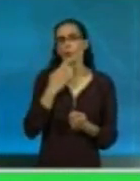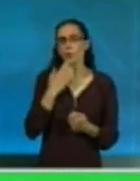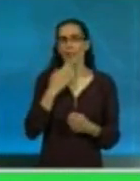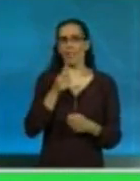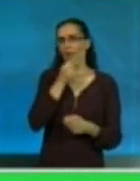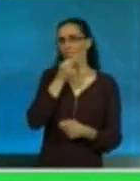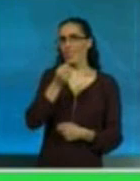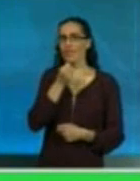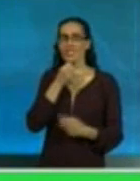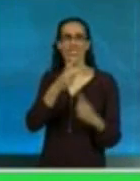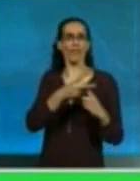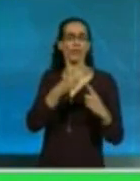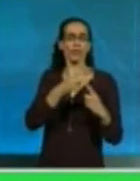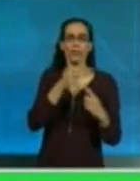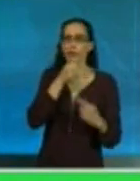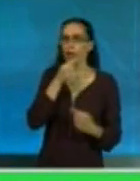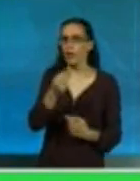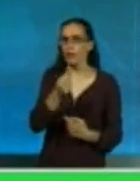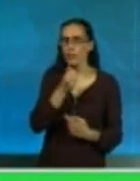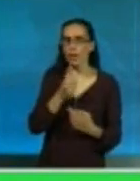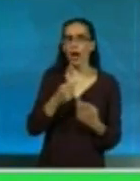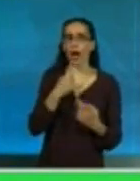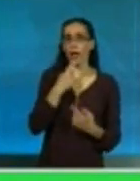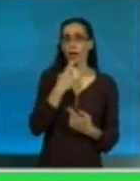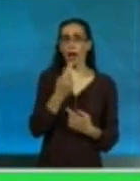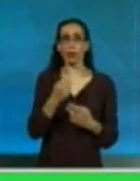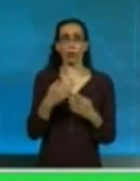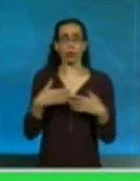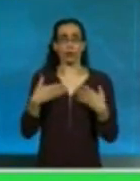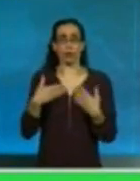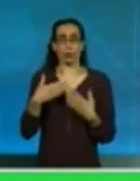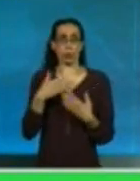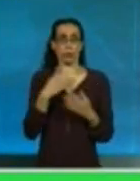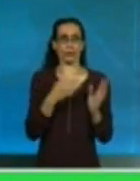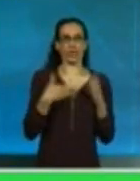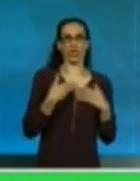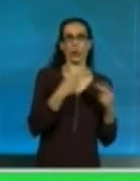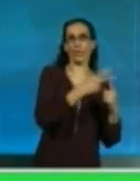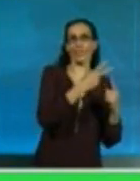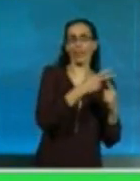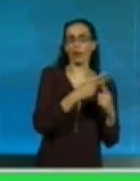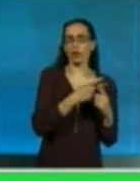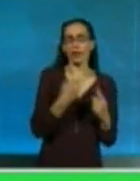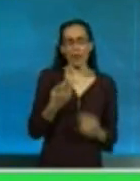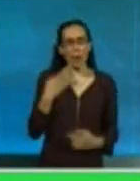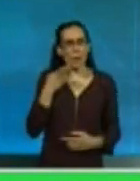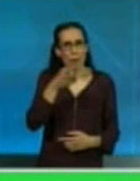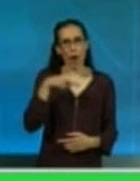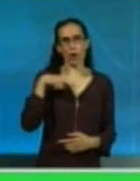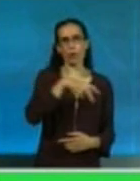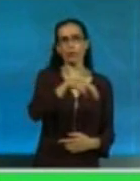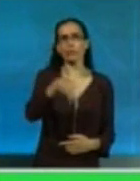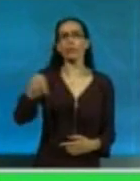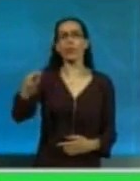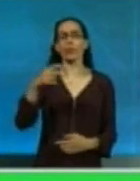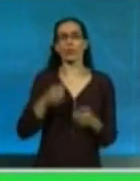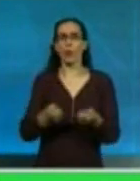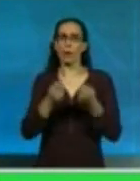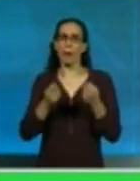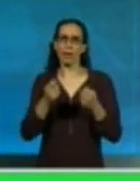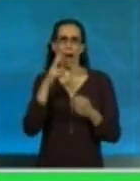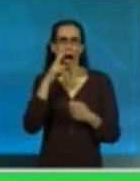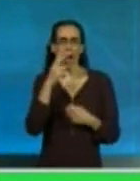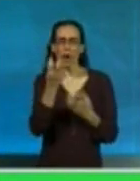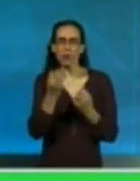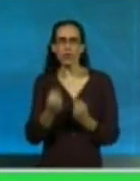xi intervisti ġifieri u ġalhom jgħidu li jridu, duru dora mal-Marsa minn irid idur jara bil-mixi, qegħdin f'post diżastrus